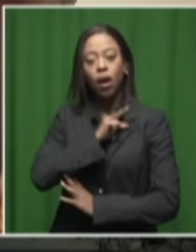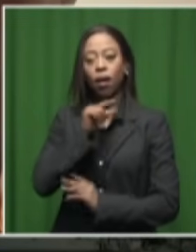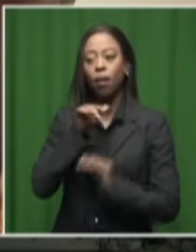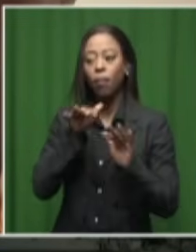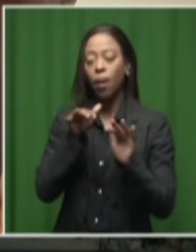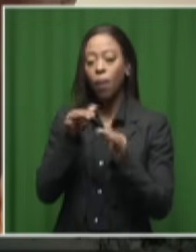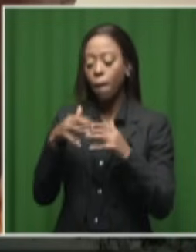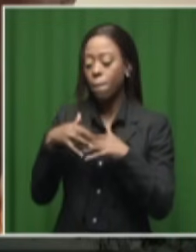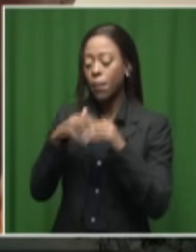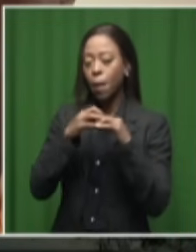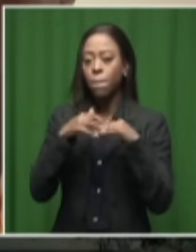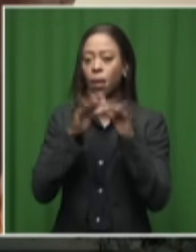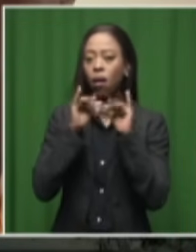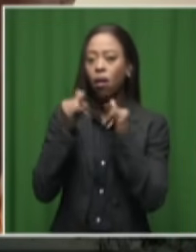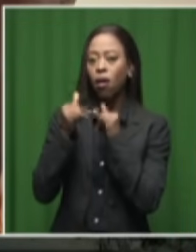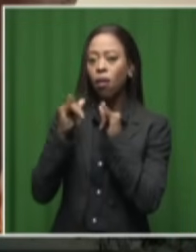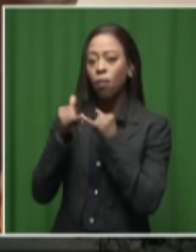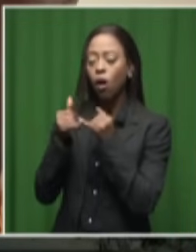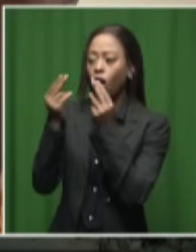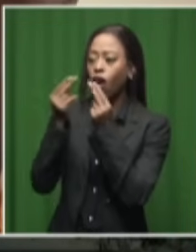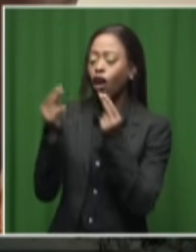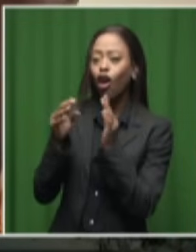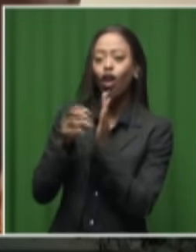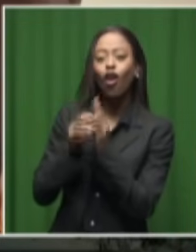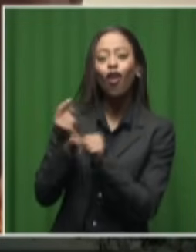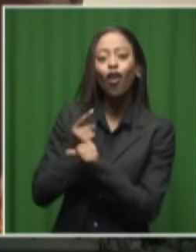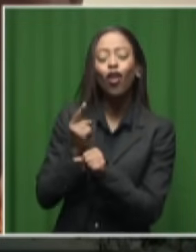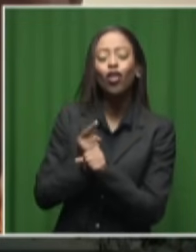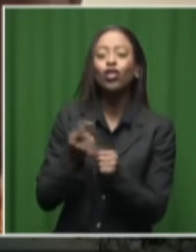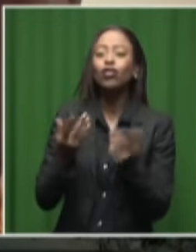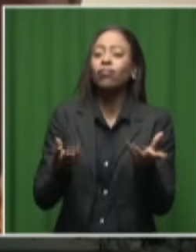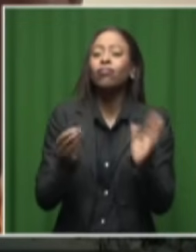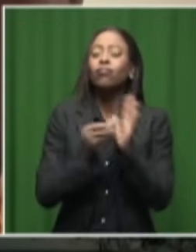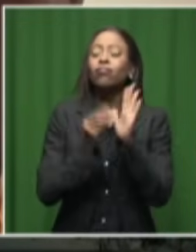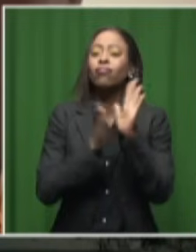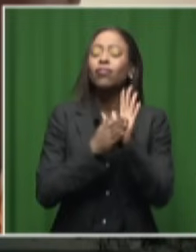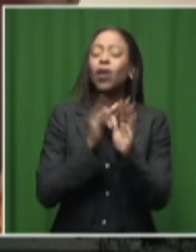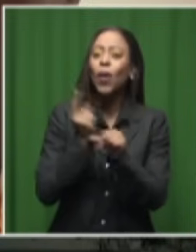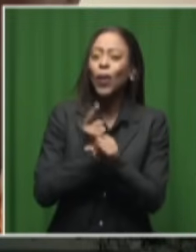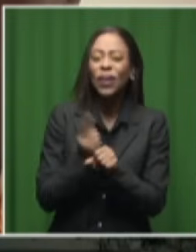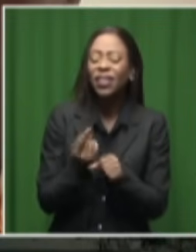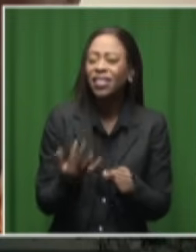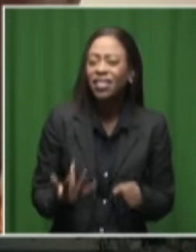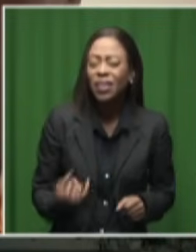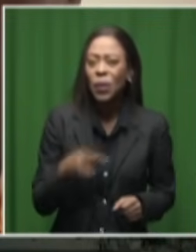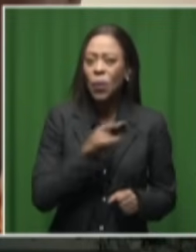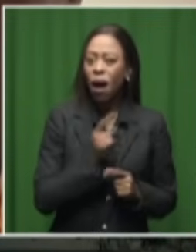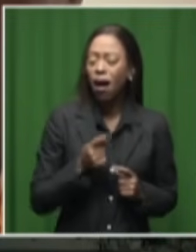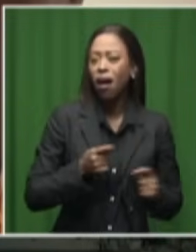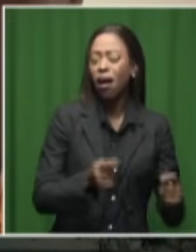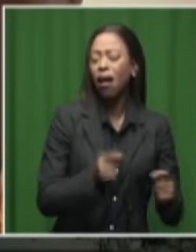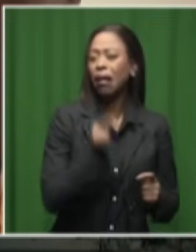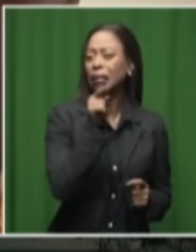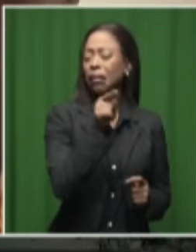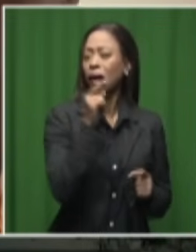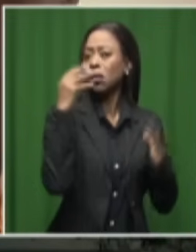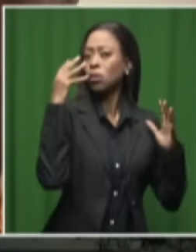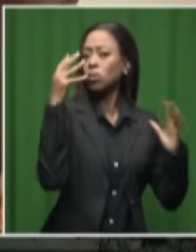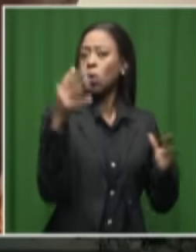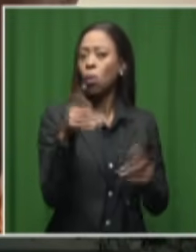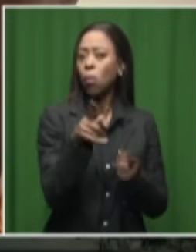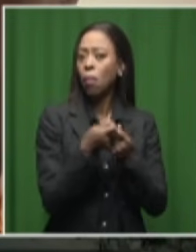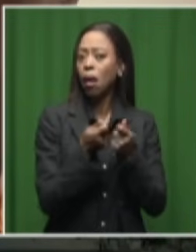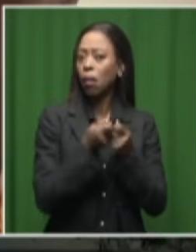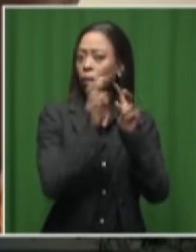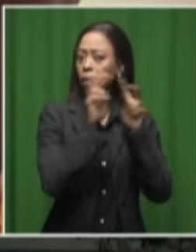start companies every day. They design logos every day. They brand their companies every day. So why does it have to cost that much at